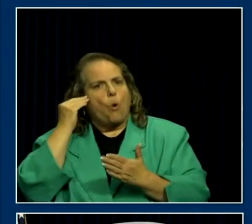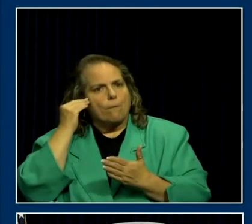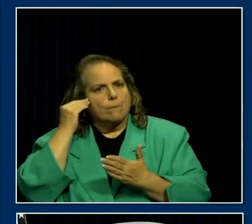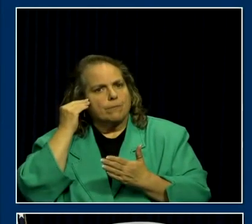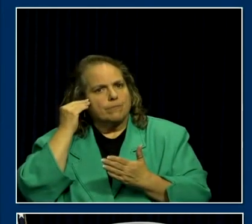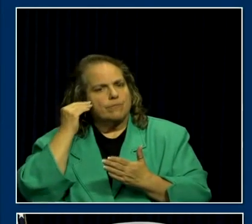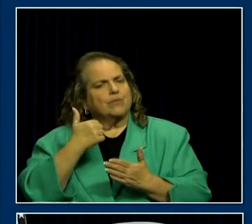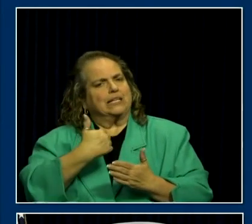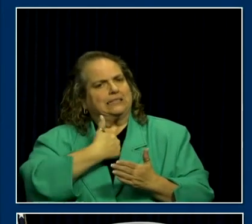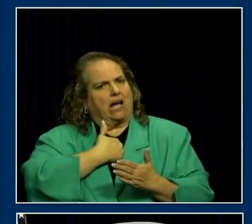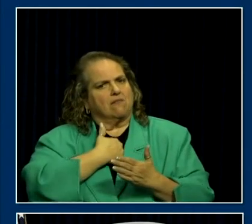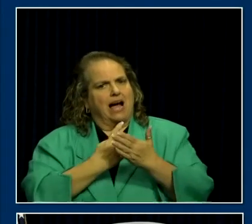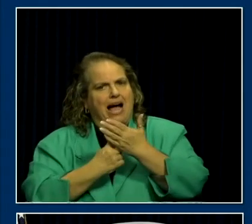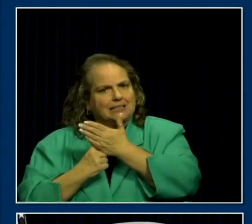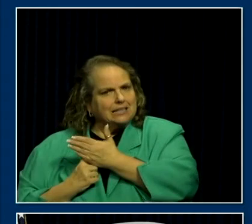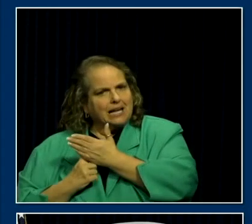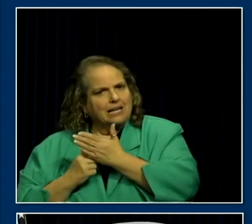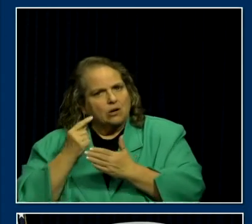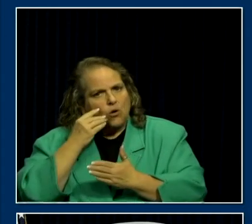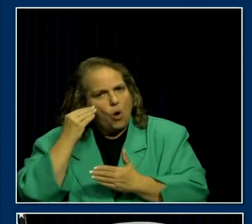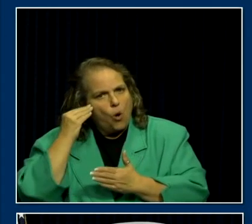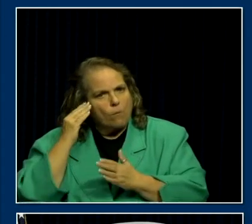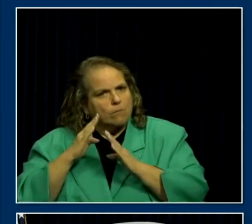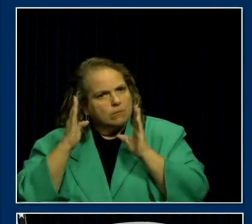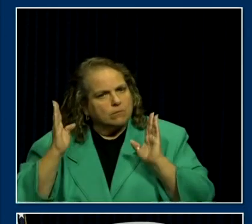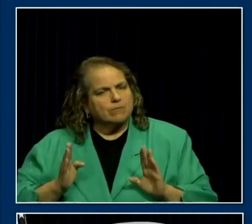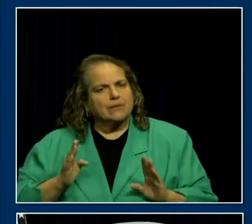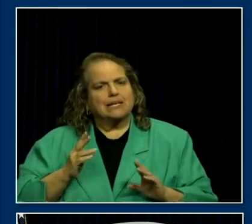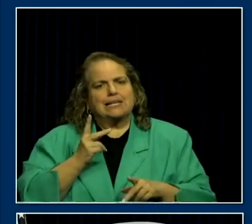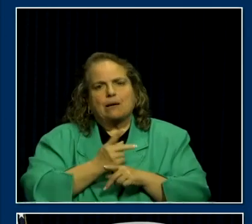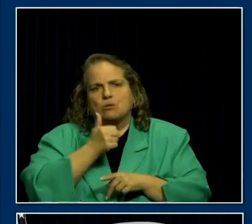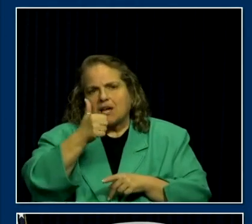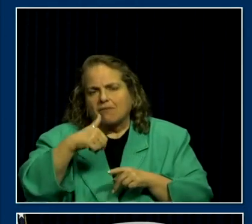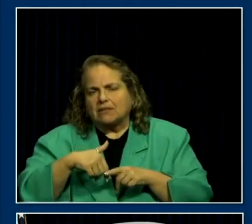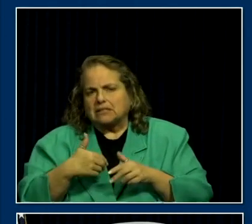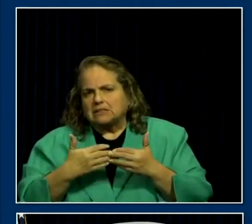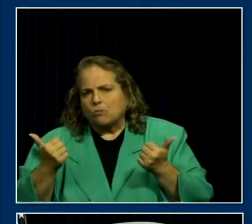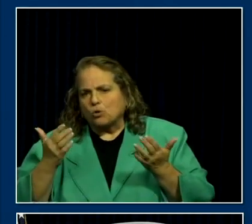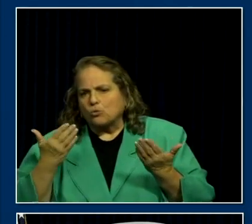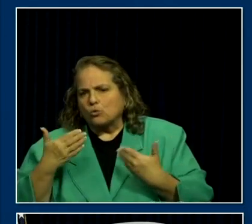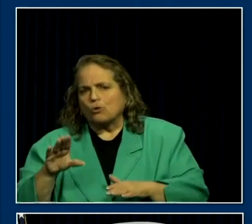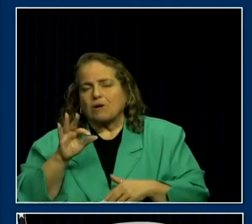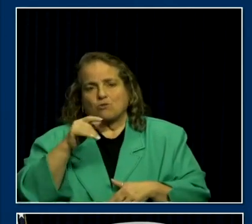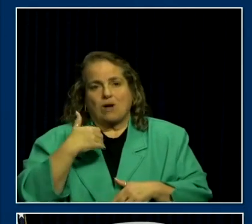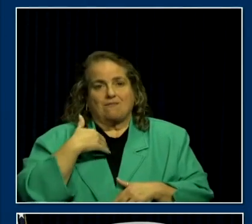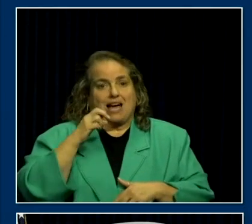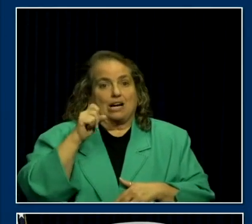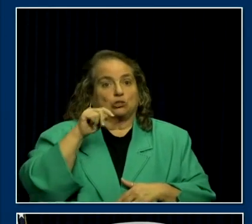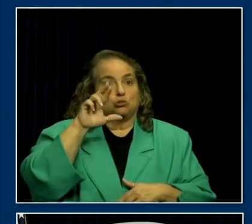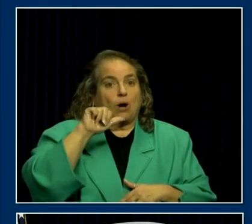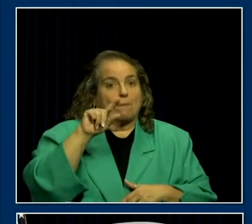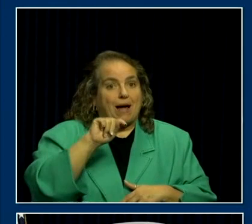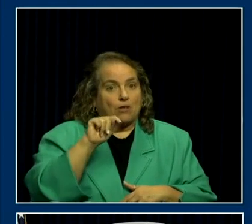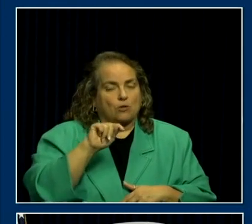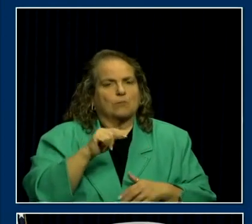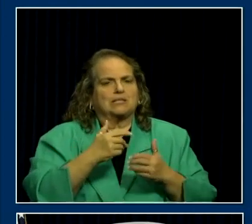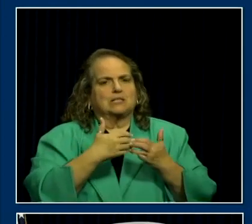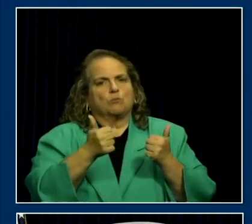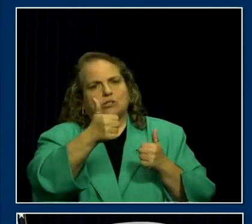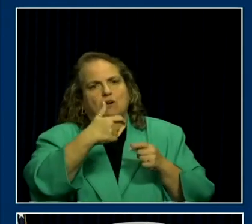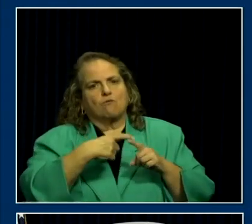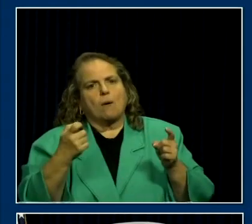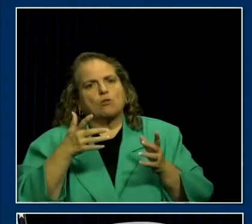how you self-isolate at home. Try to keep yourself in a separate room. If you have an extra bathroom, try to separate yourself from the rest of your